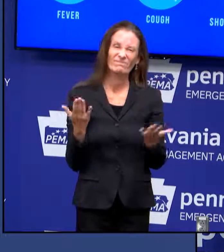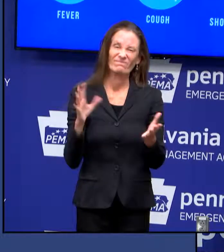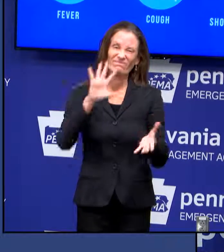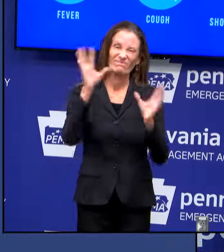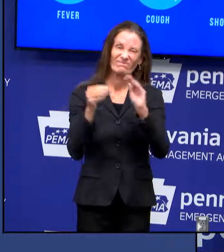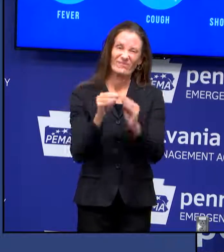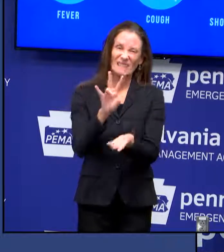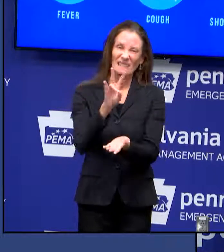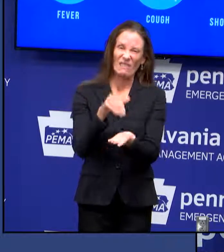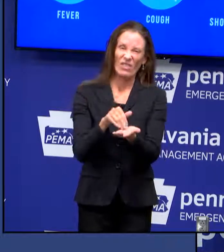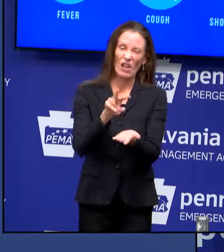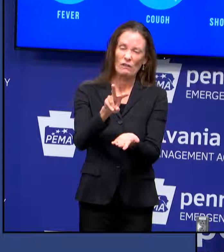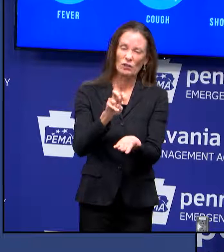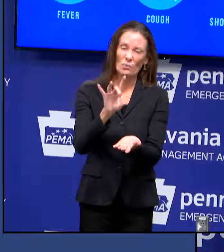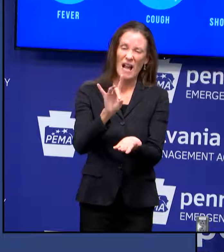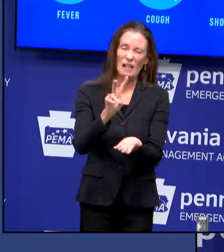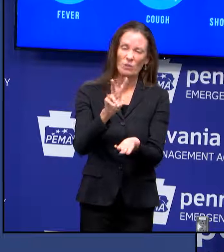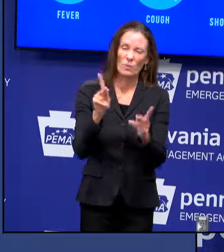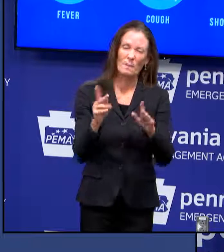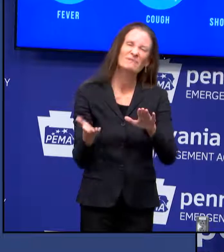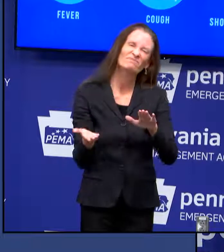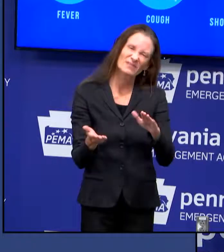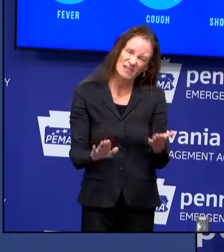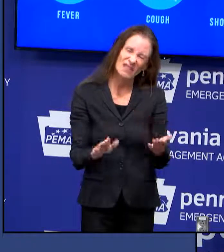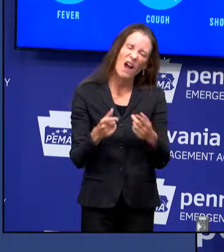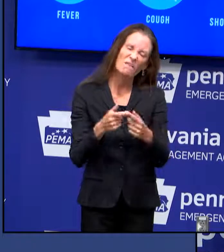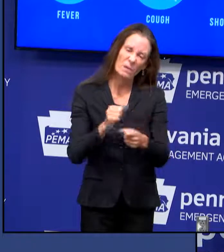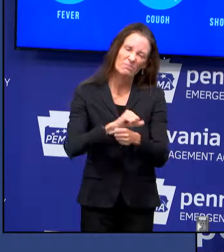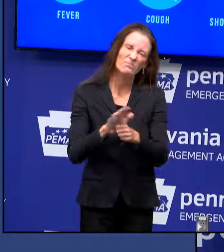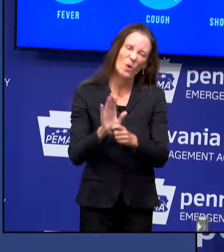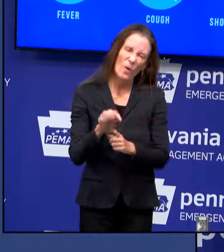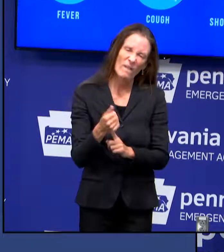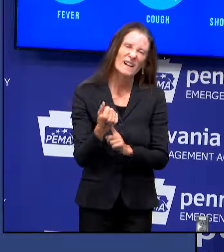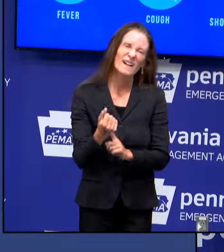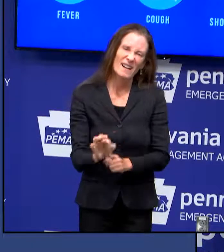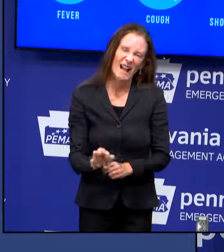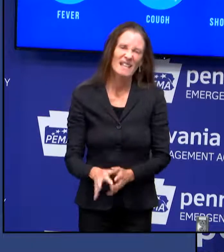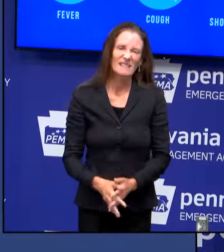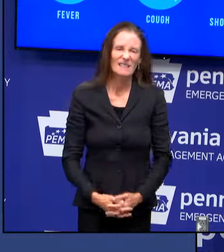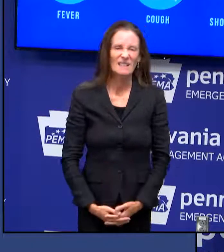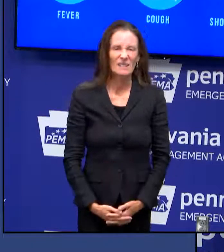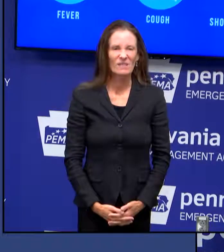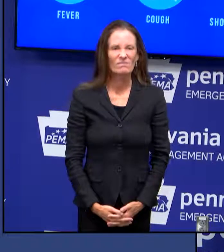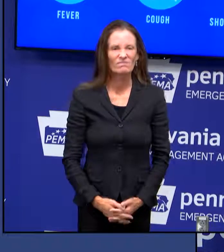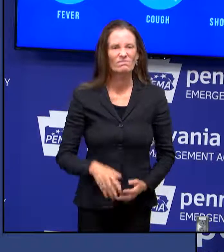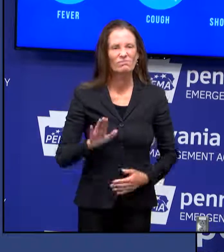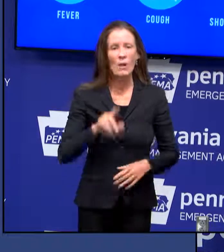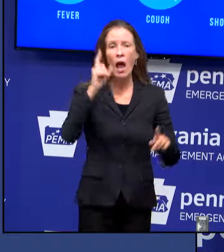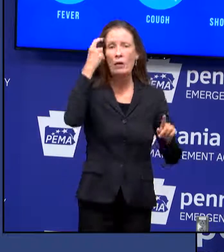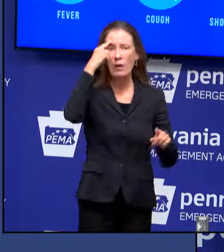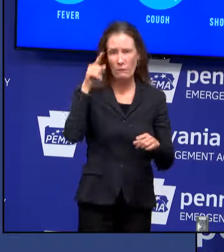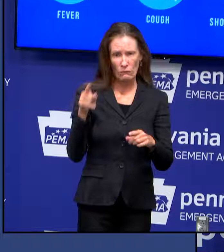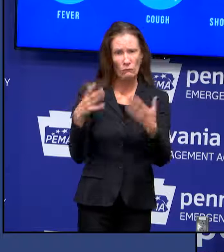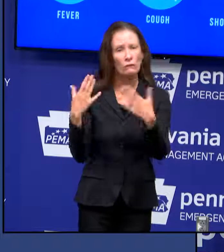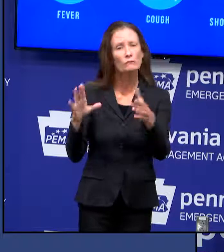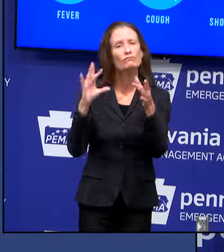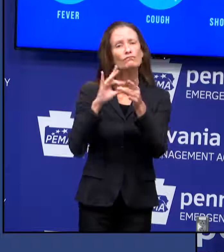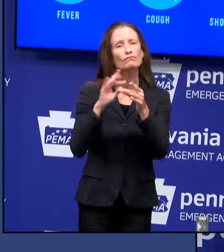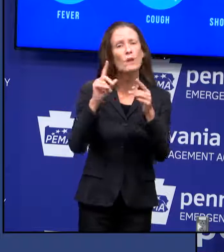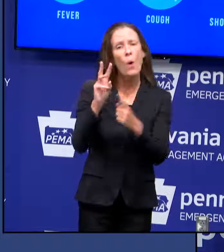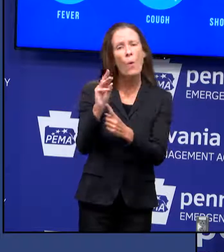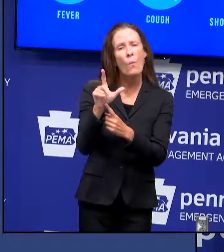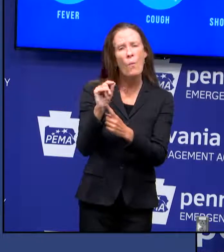7,282 deaths have been attributed to COVID-19. As the governor said, testing is vital